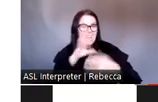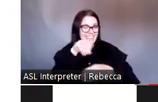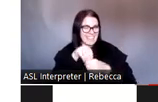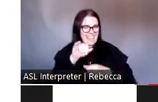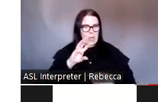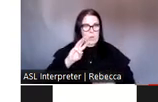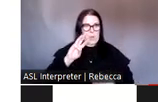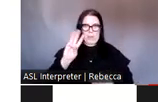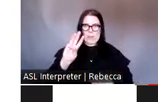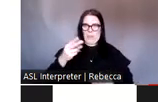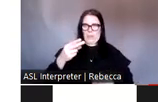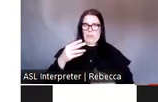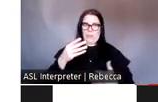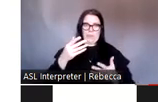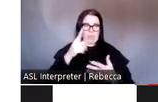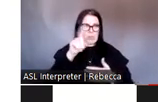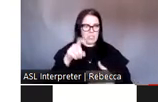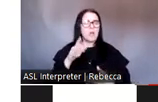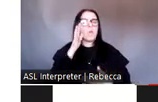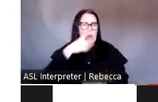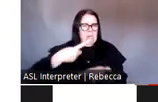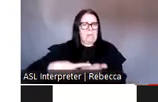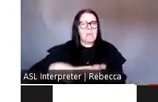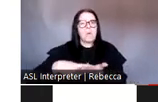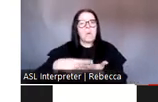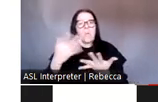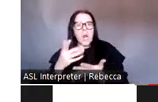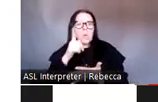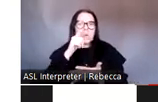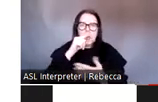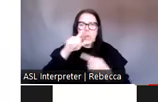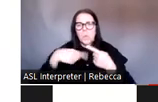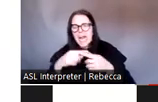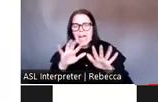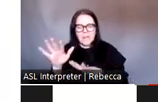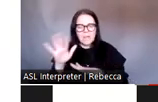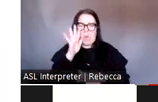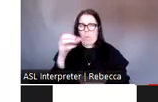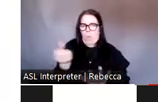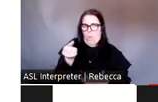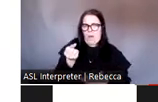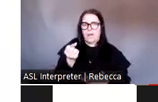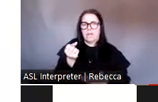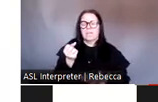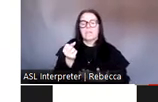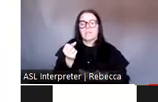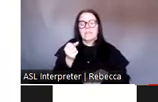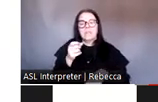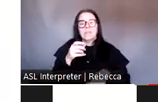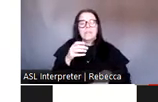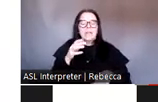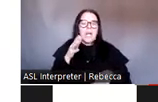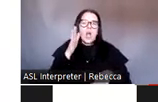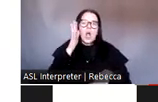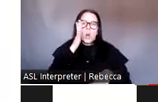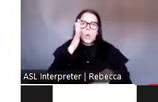who delivers and what do they deliver and where and so on. And in a minute, I'll just share with you a little bit of the general